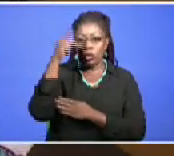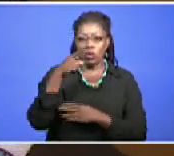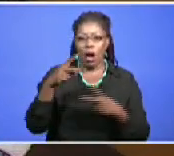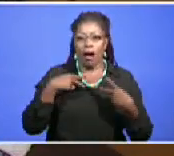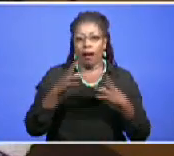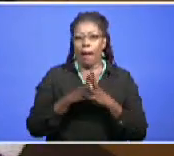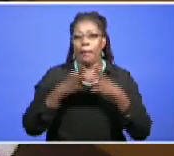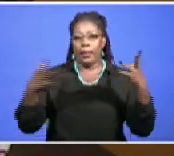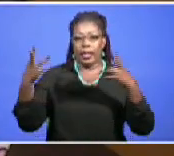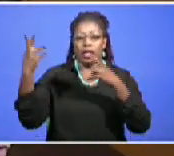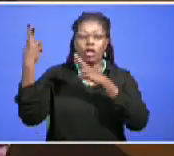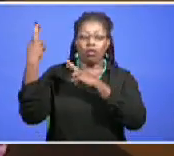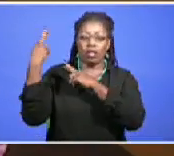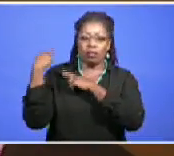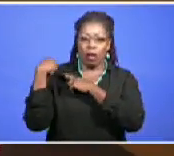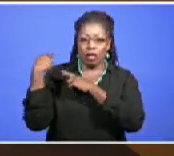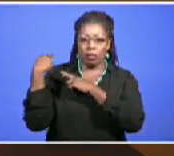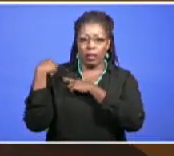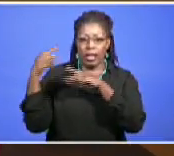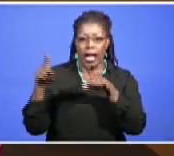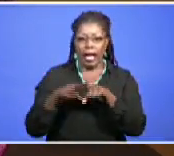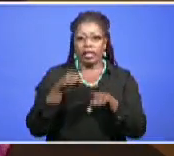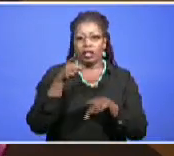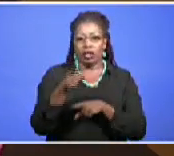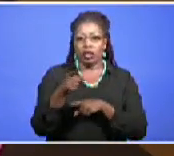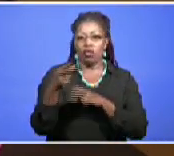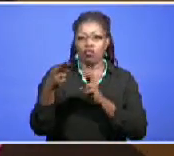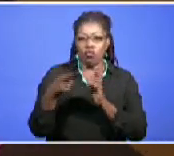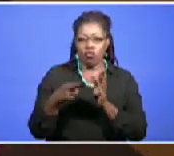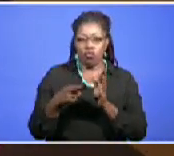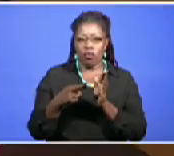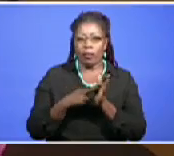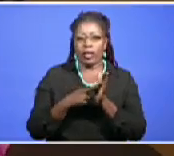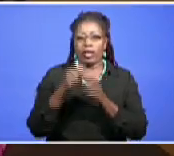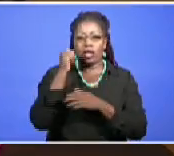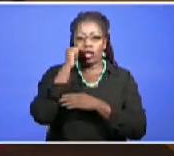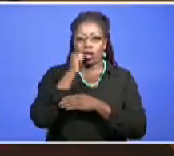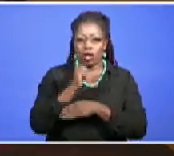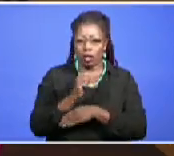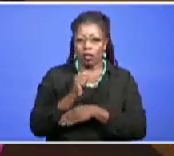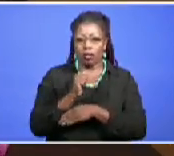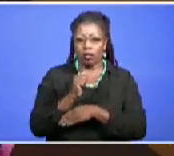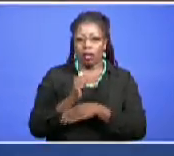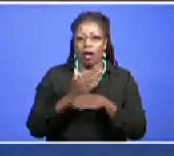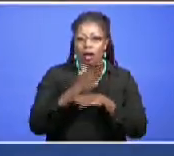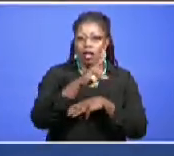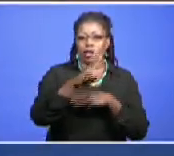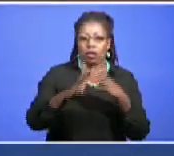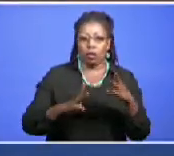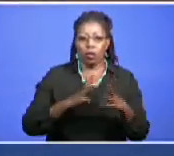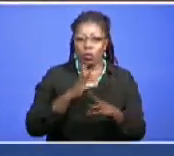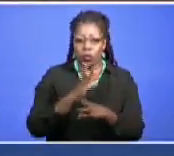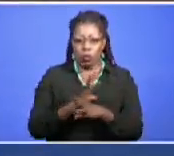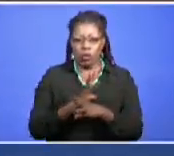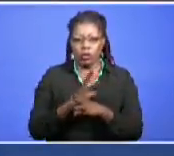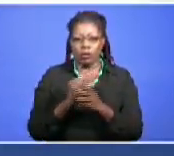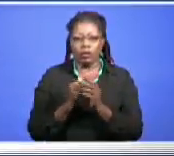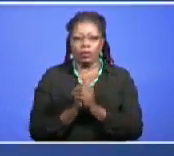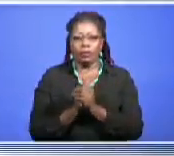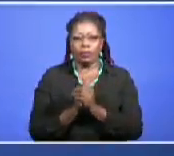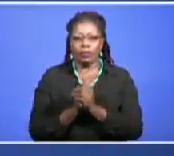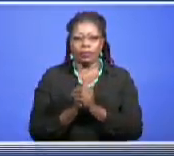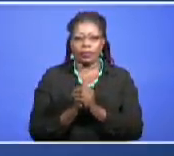big responsibility as you are representing girls all over the world.